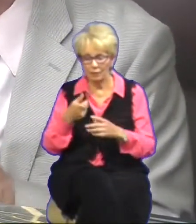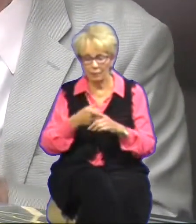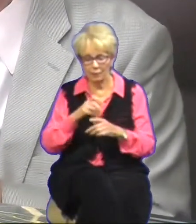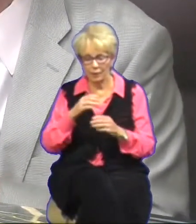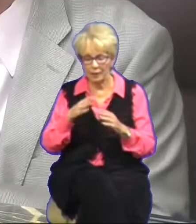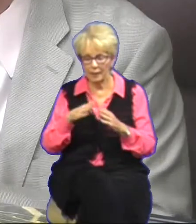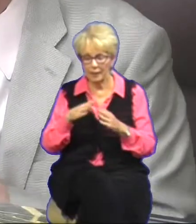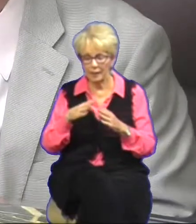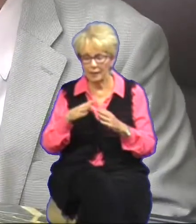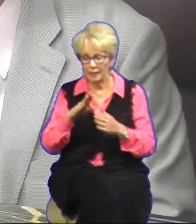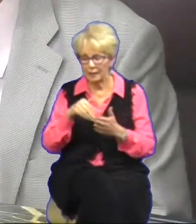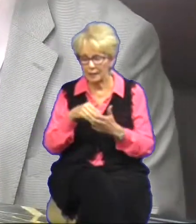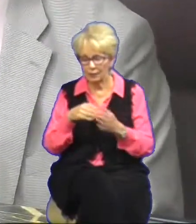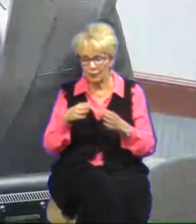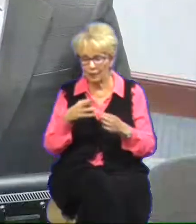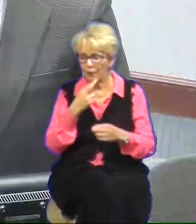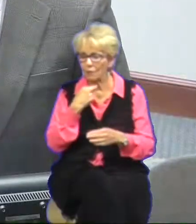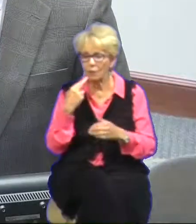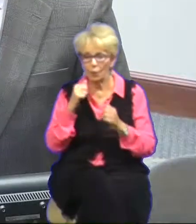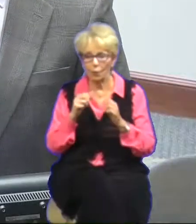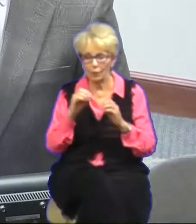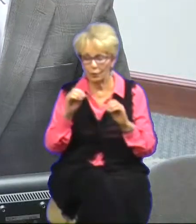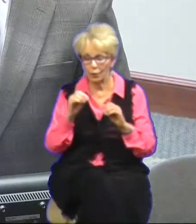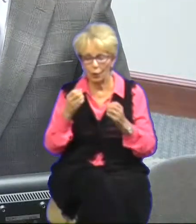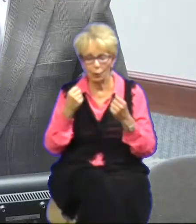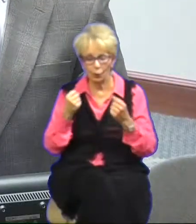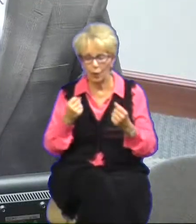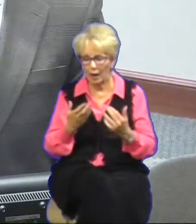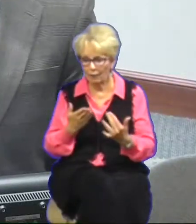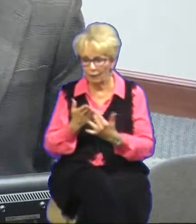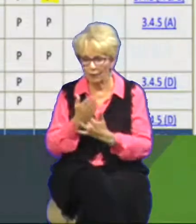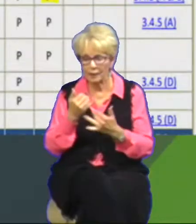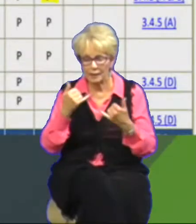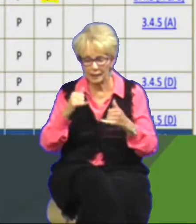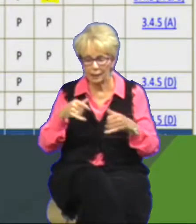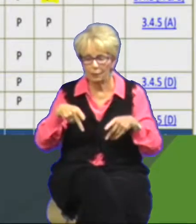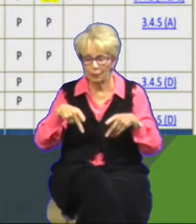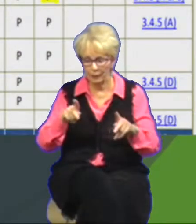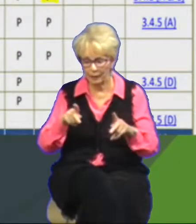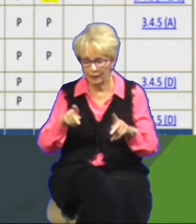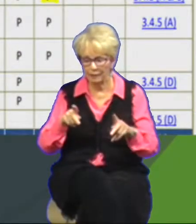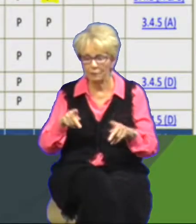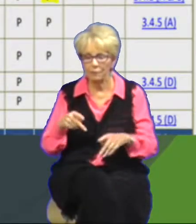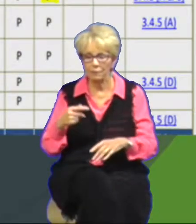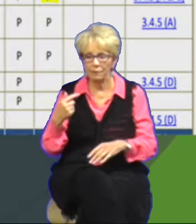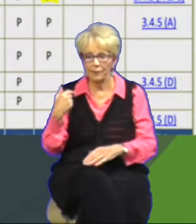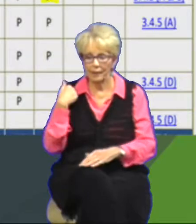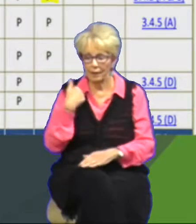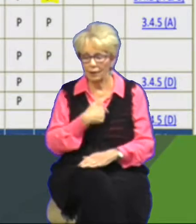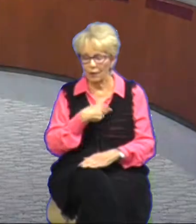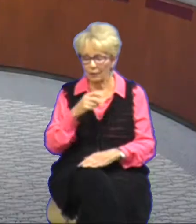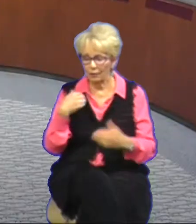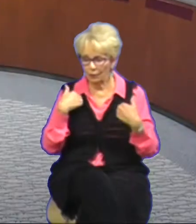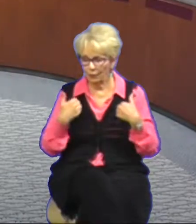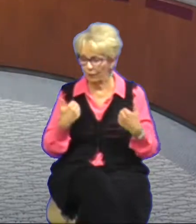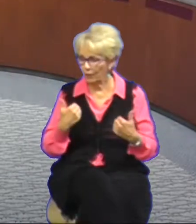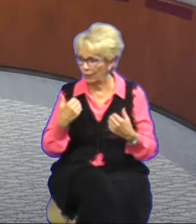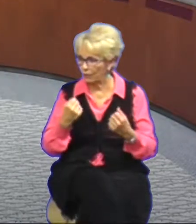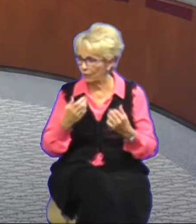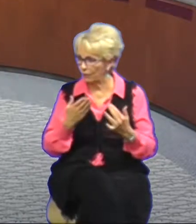correct. Just restaurants with drive-through, correct? Restaurants with no drive-through is still a permitted use, yep. Yes. Do we currently have